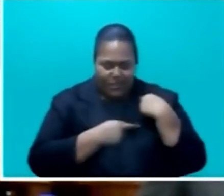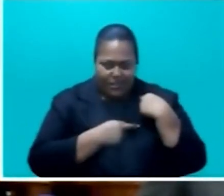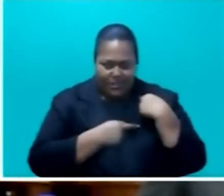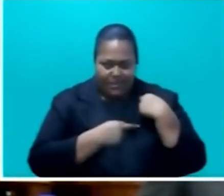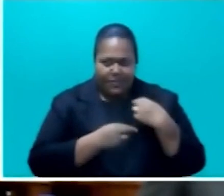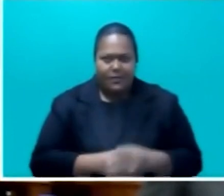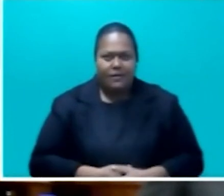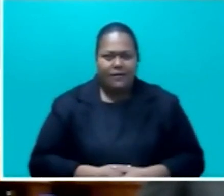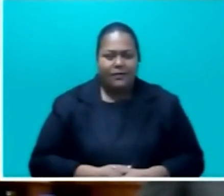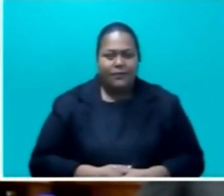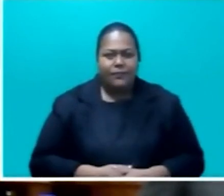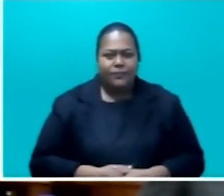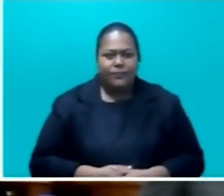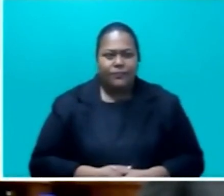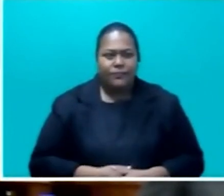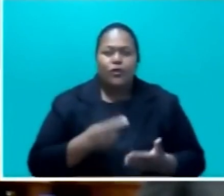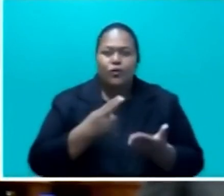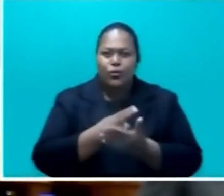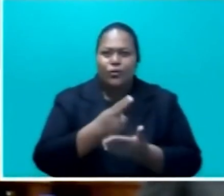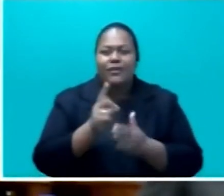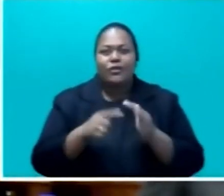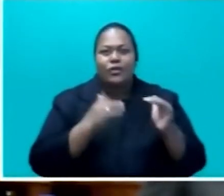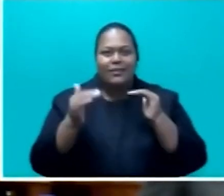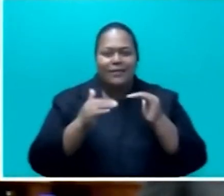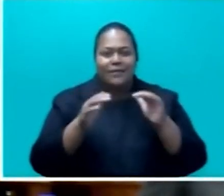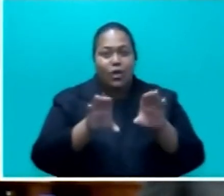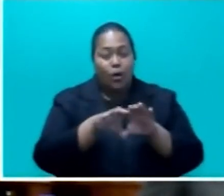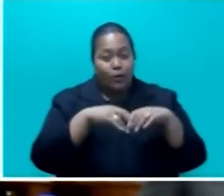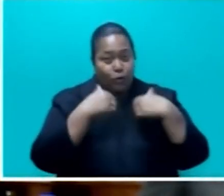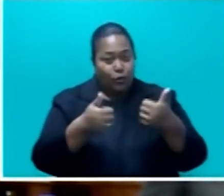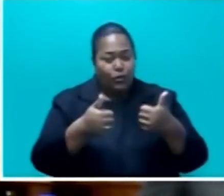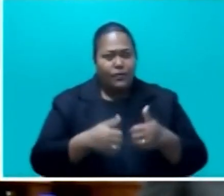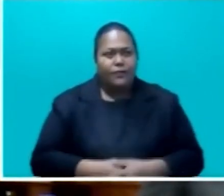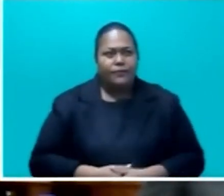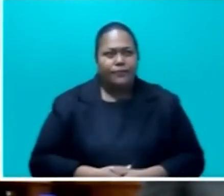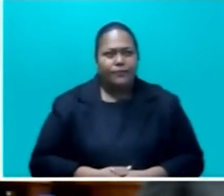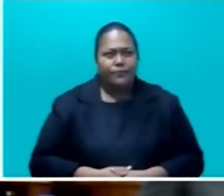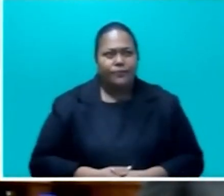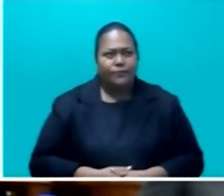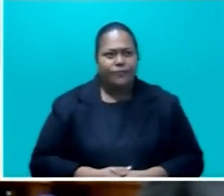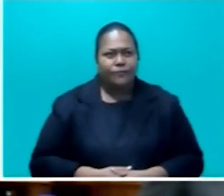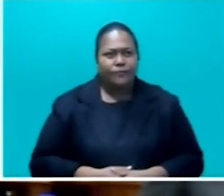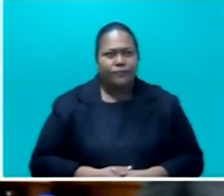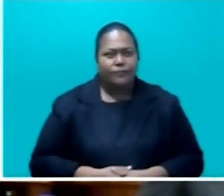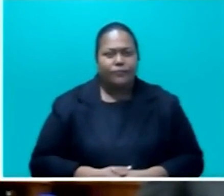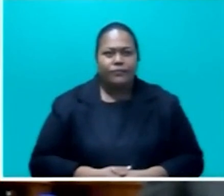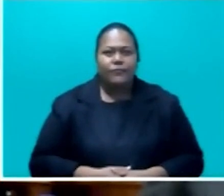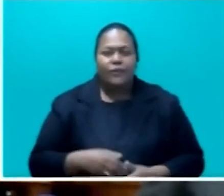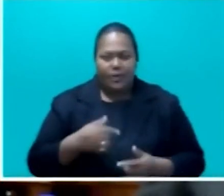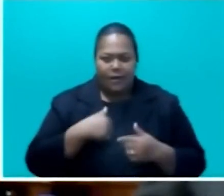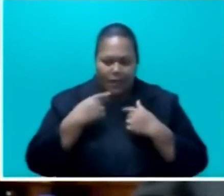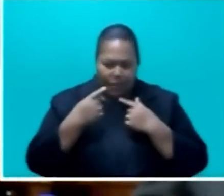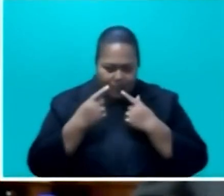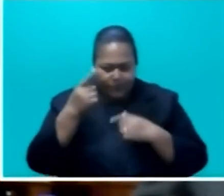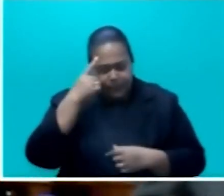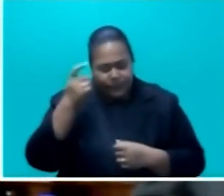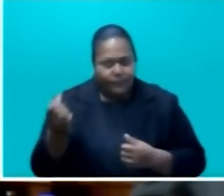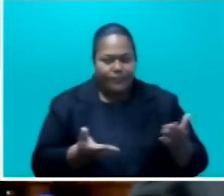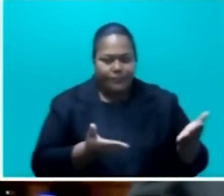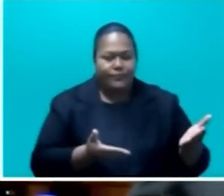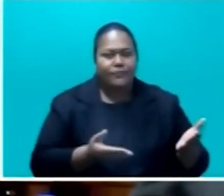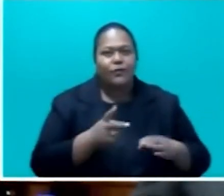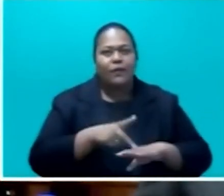responsible communication, and the role of media in promoting justice. While there may be limitations to free speech, it